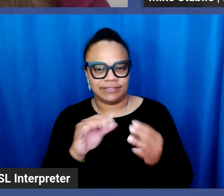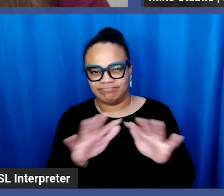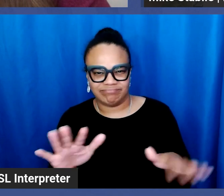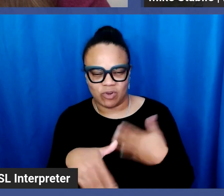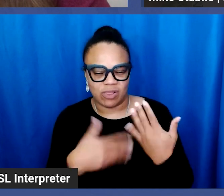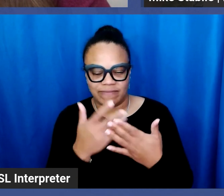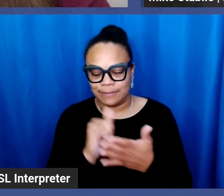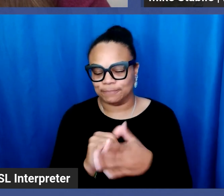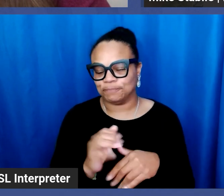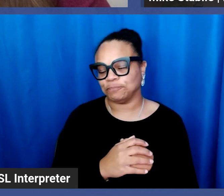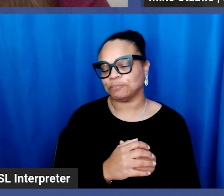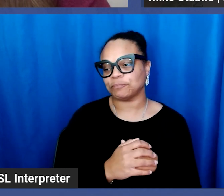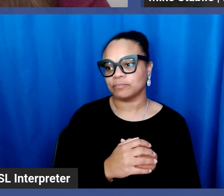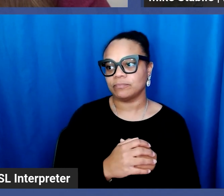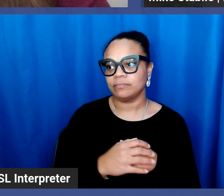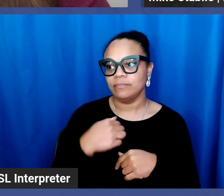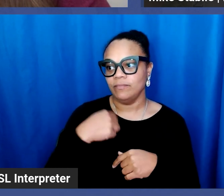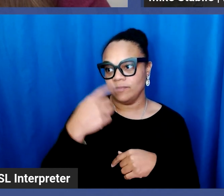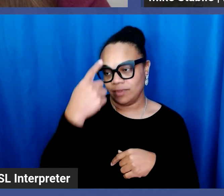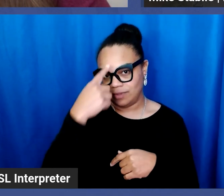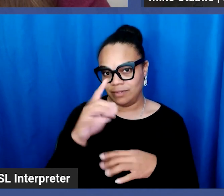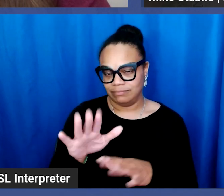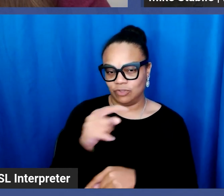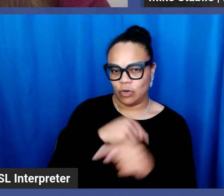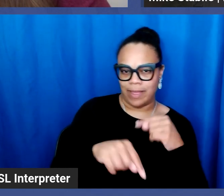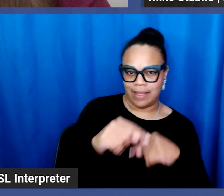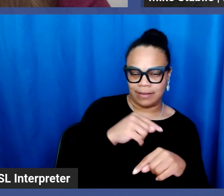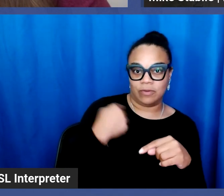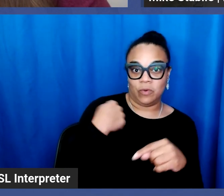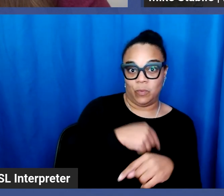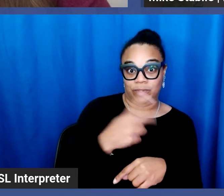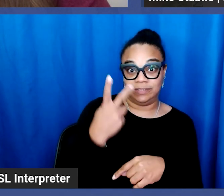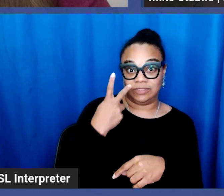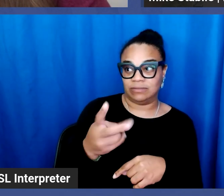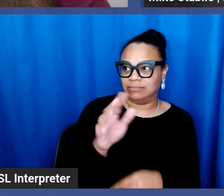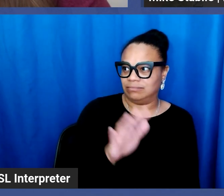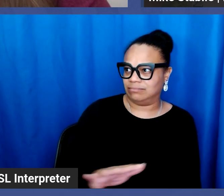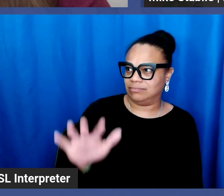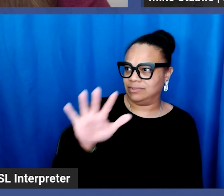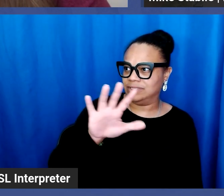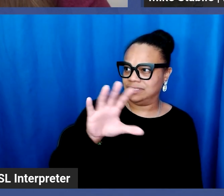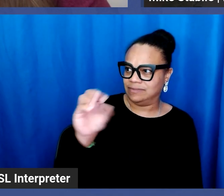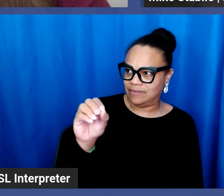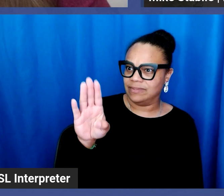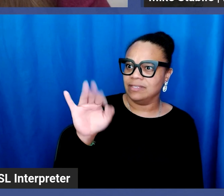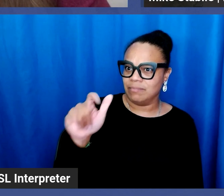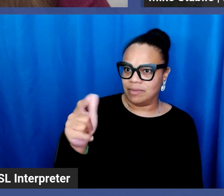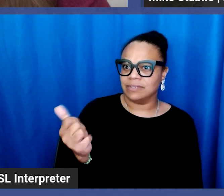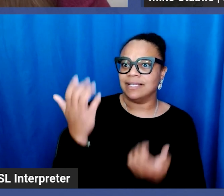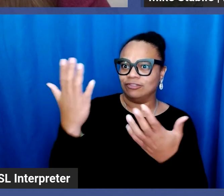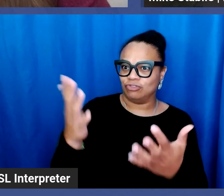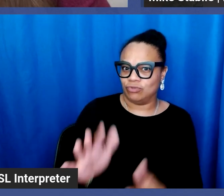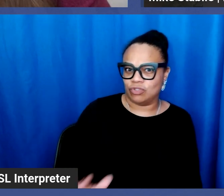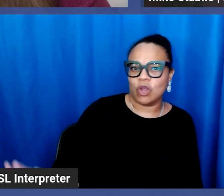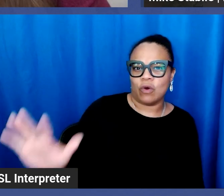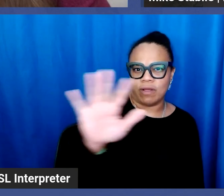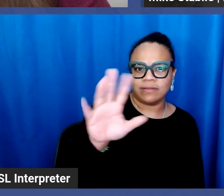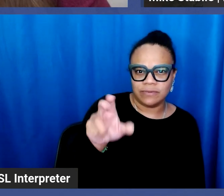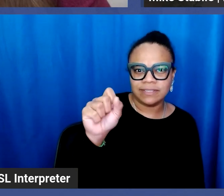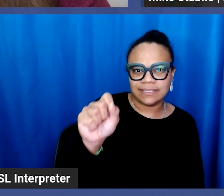So I think that, to go back, we saw these bills, we saw about 50 of them be introduced throughout the states.